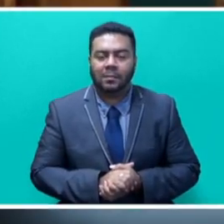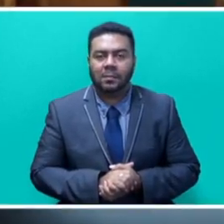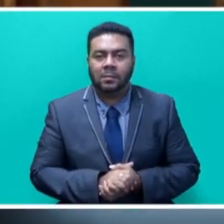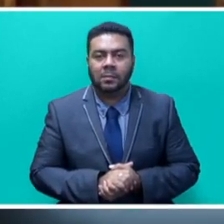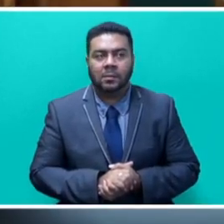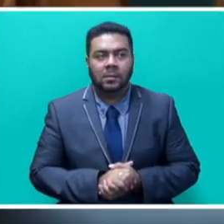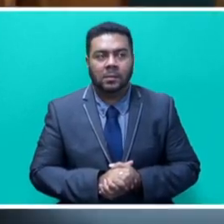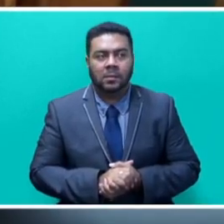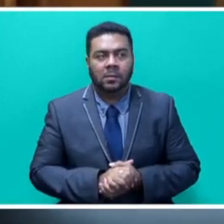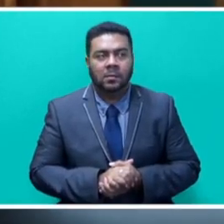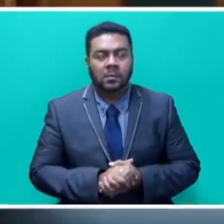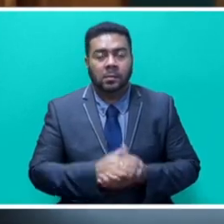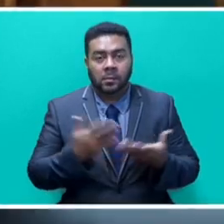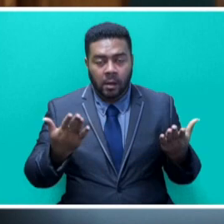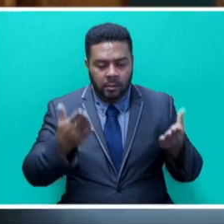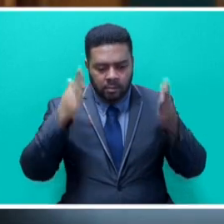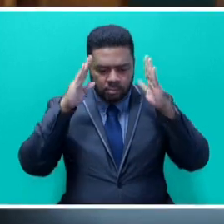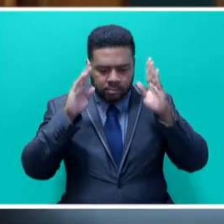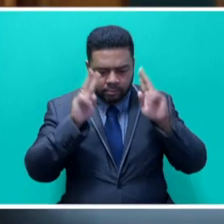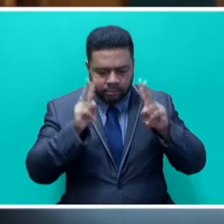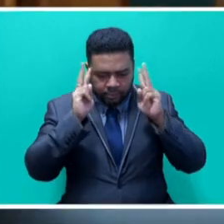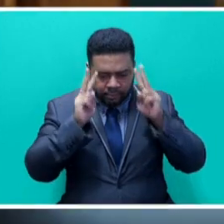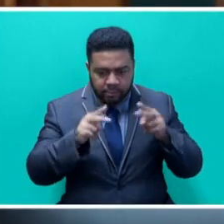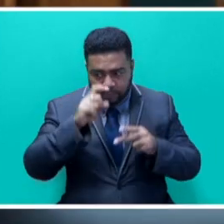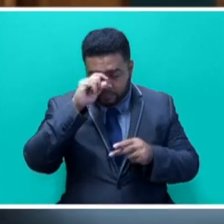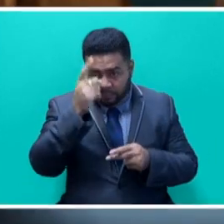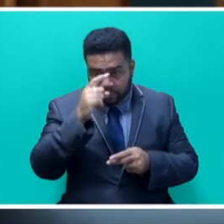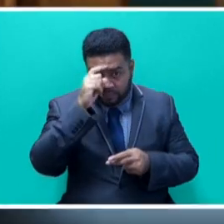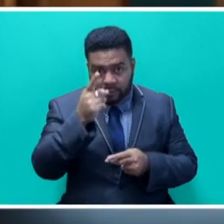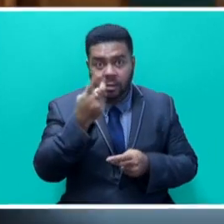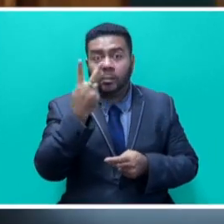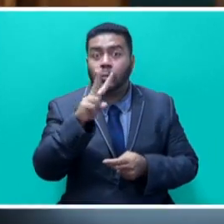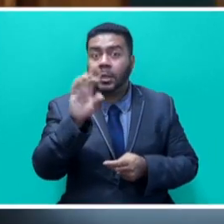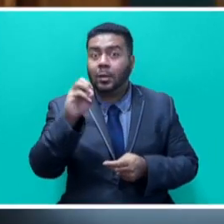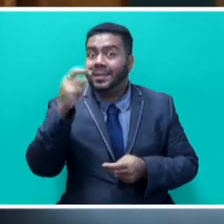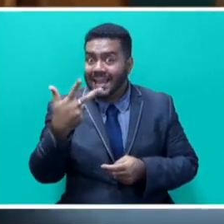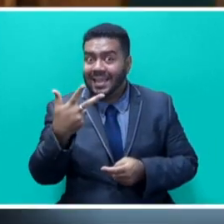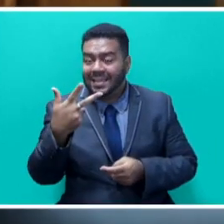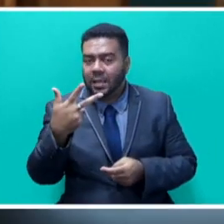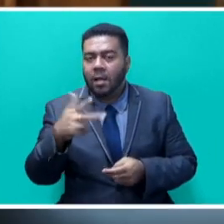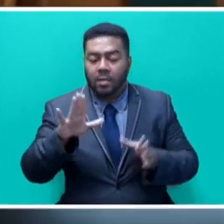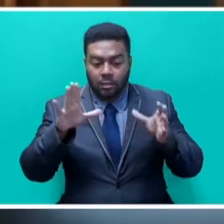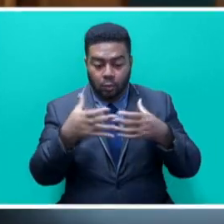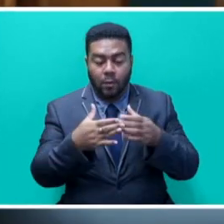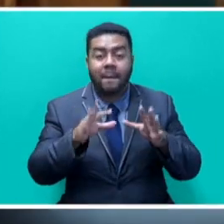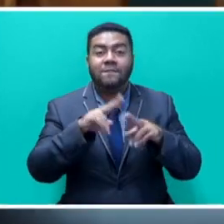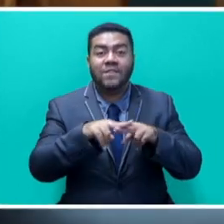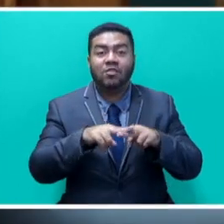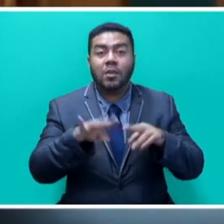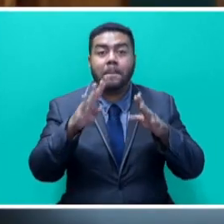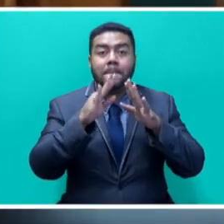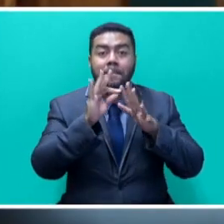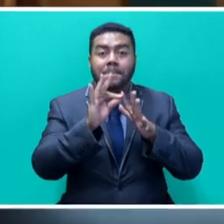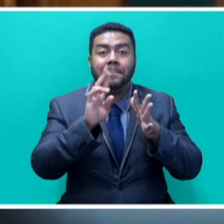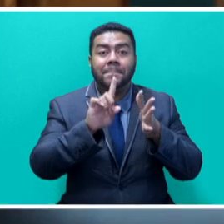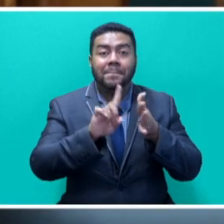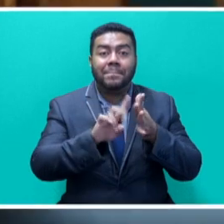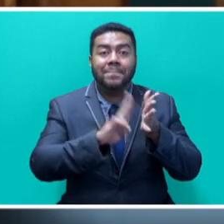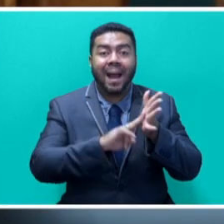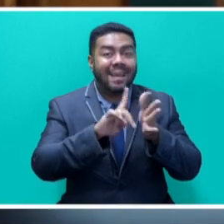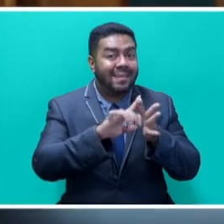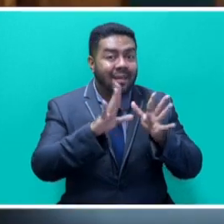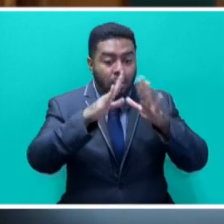put it into perspective, Mr. Speaker, in 2008, the group had a debt stock of $63 million.